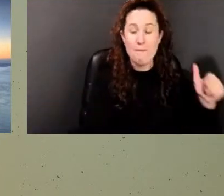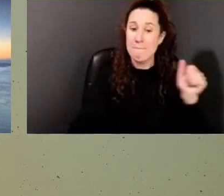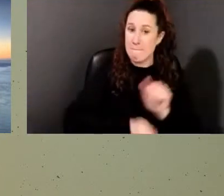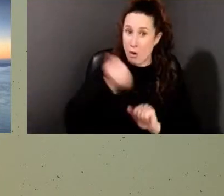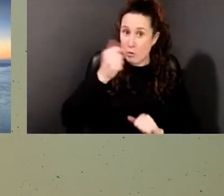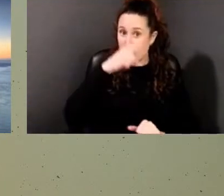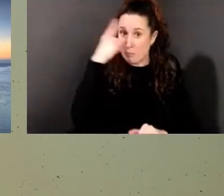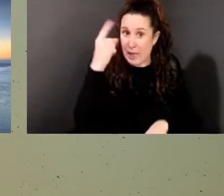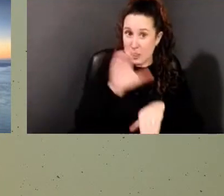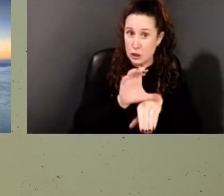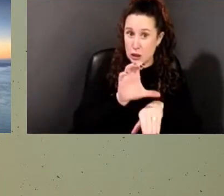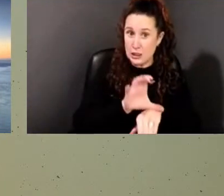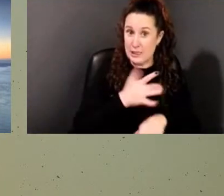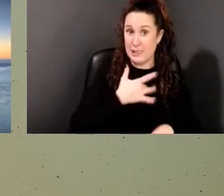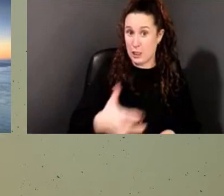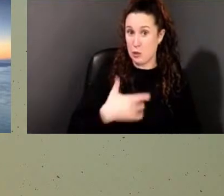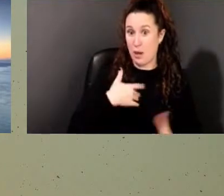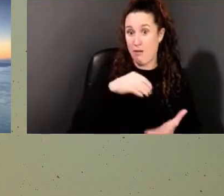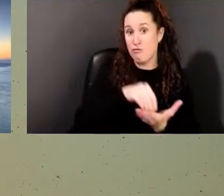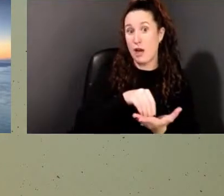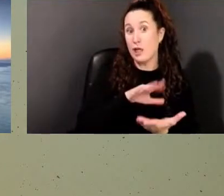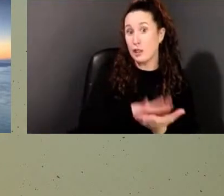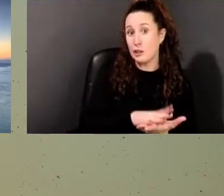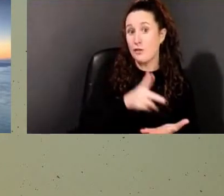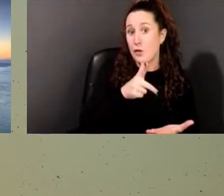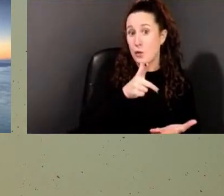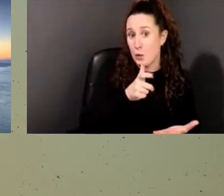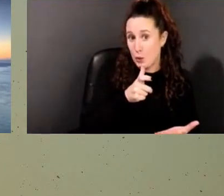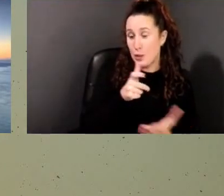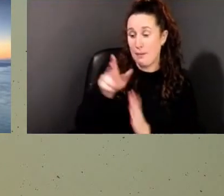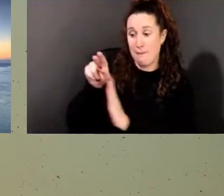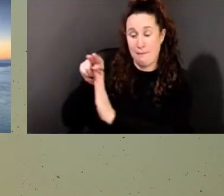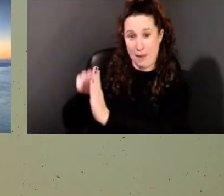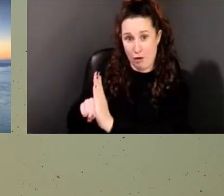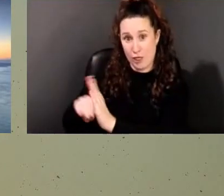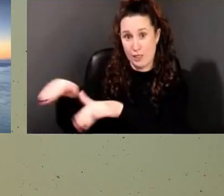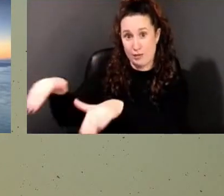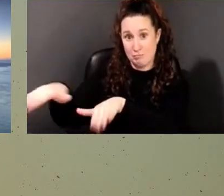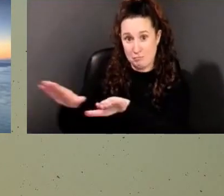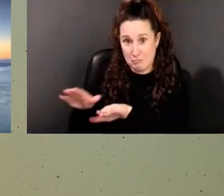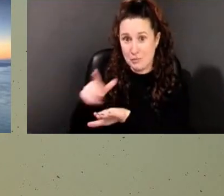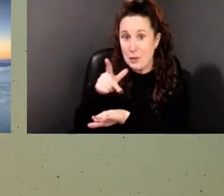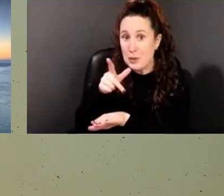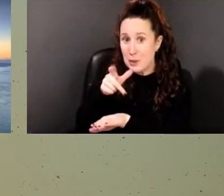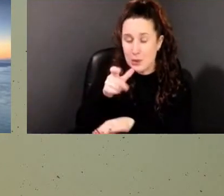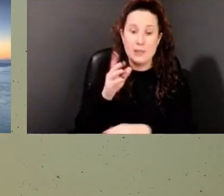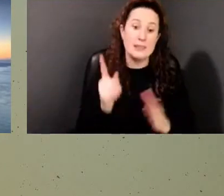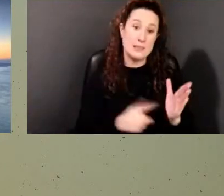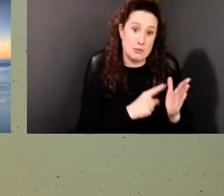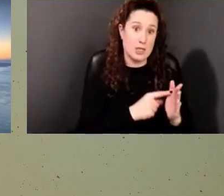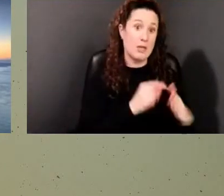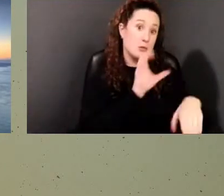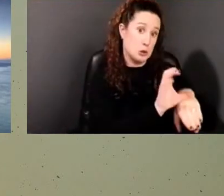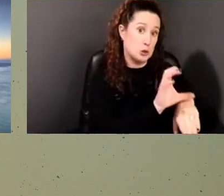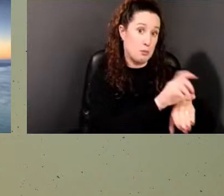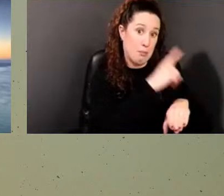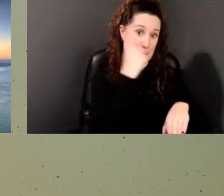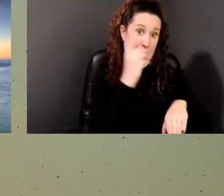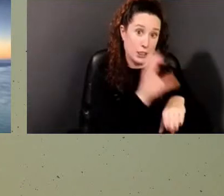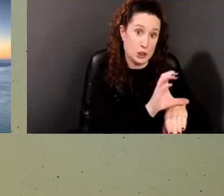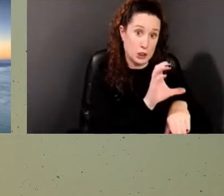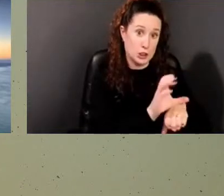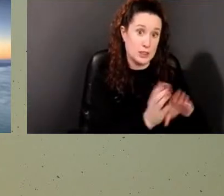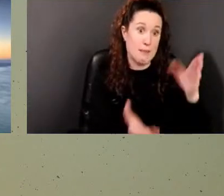some records of who was buried there, and some of them may even be able to lead to